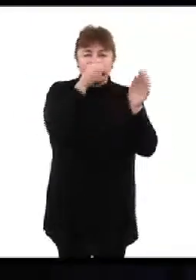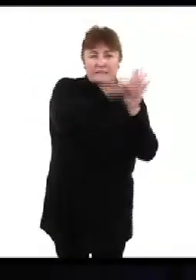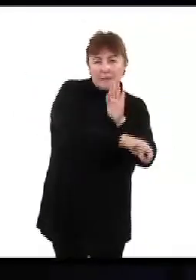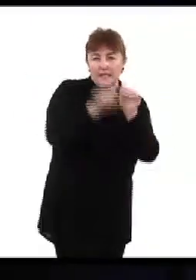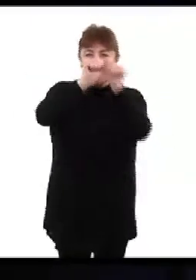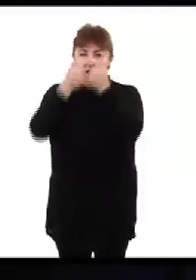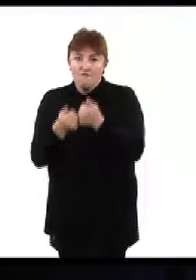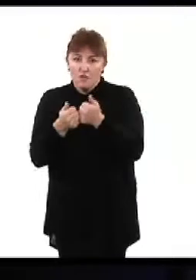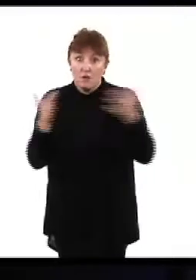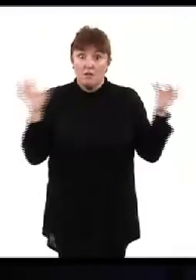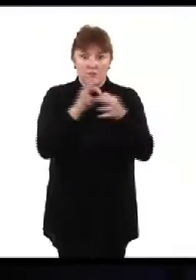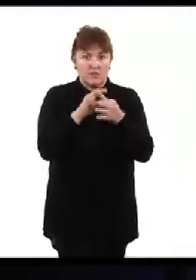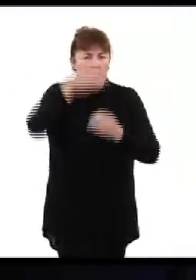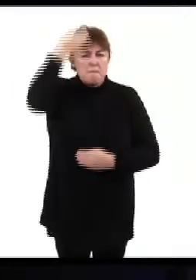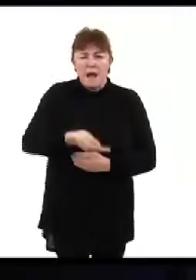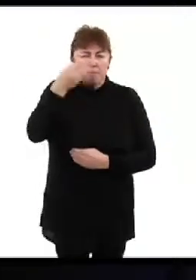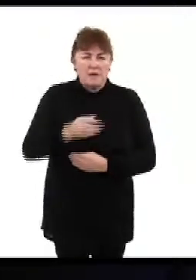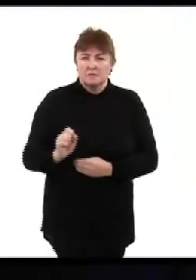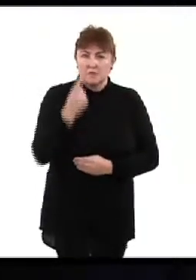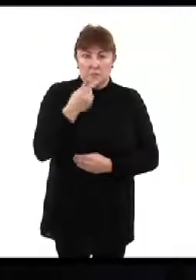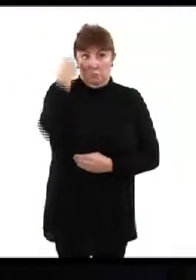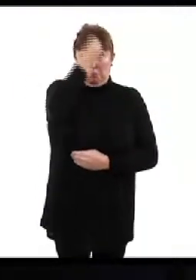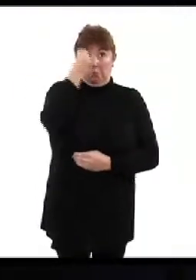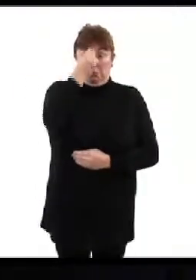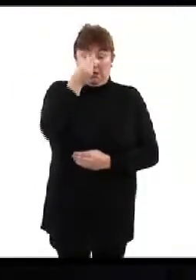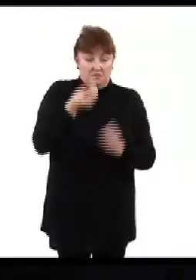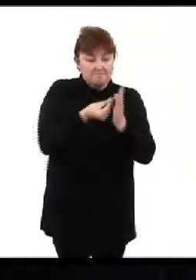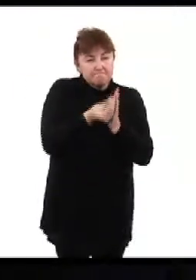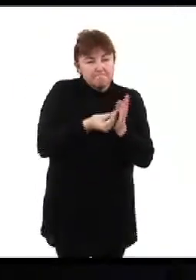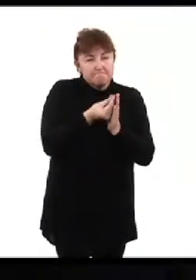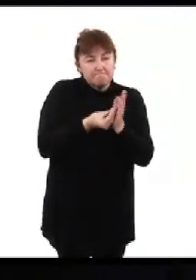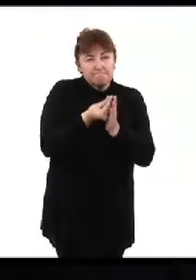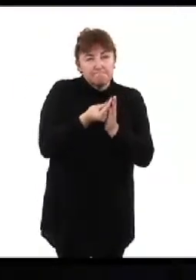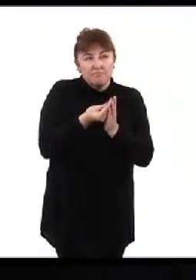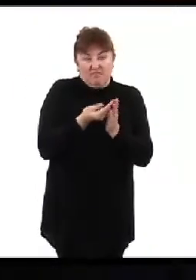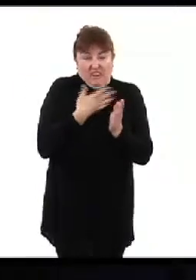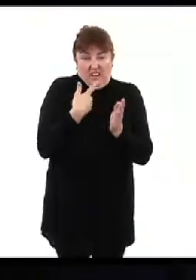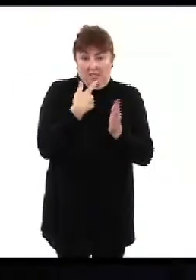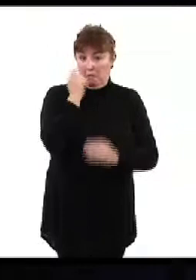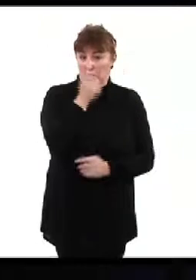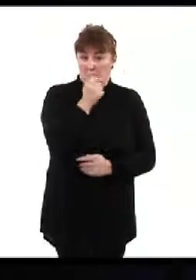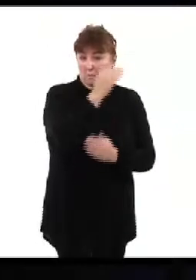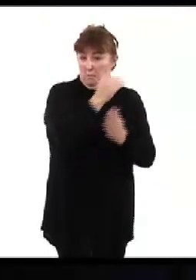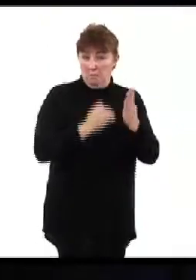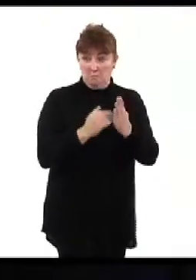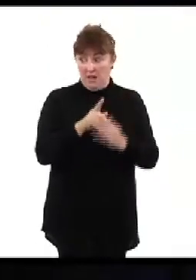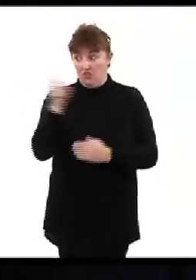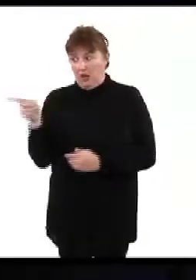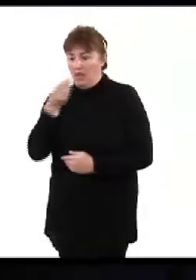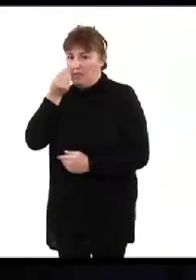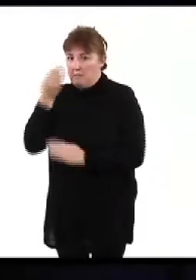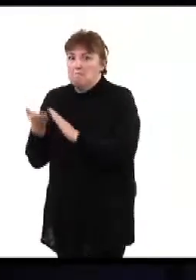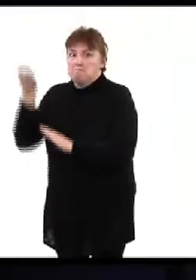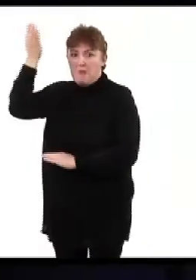were playing a role, you might think that tip of the fingers experiences would occur much less often than TOTs, but they occurred at about the